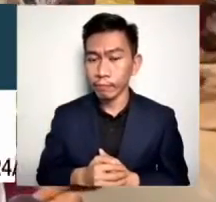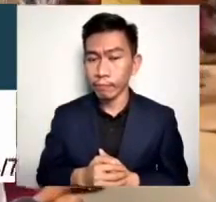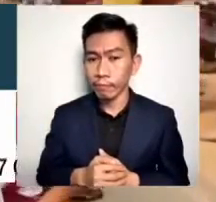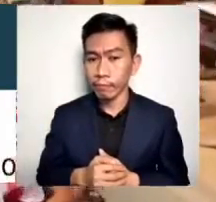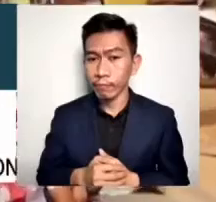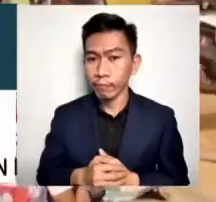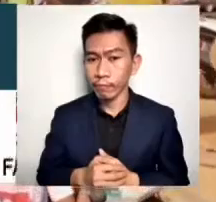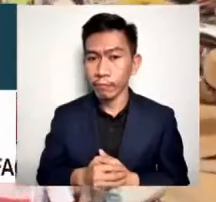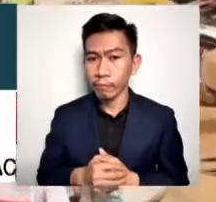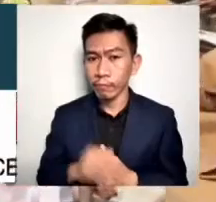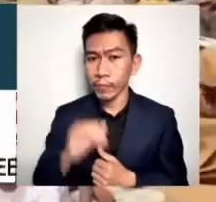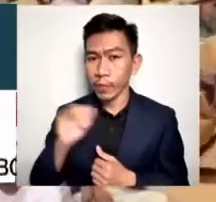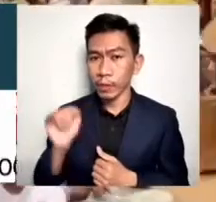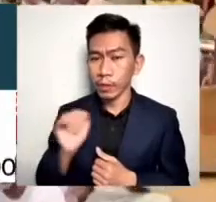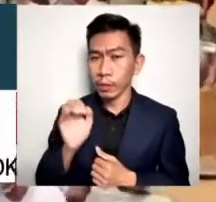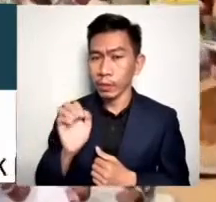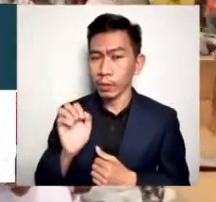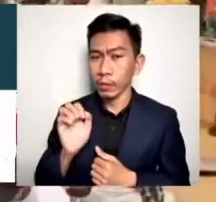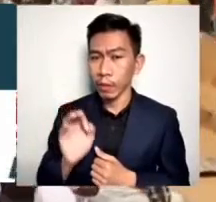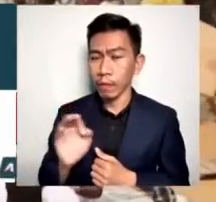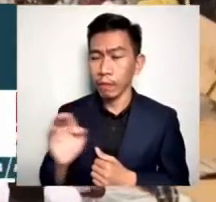Jeff?